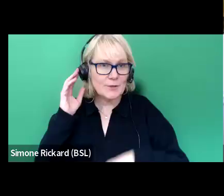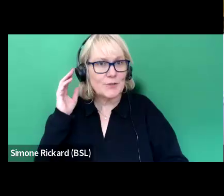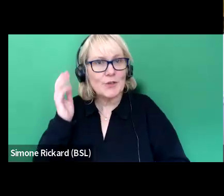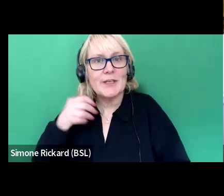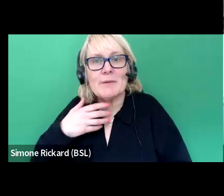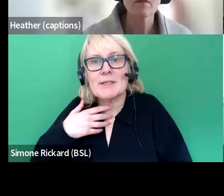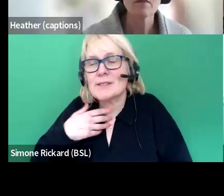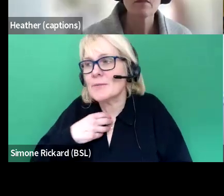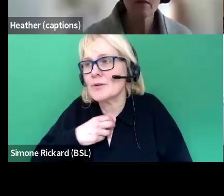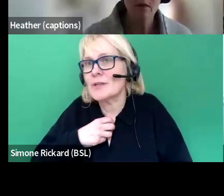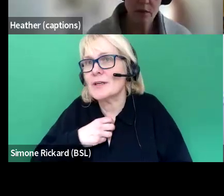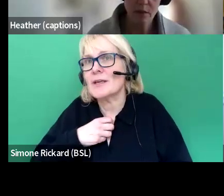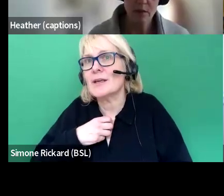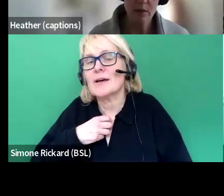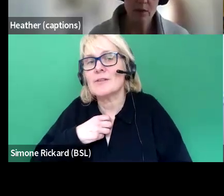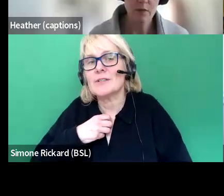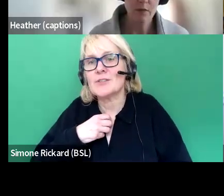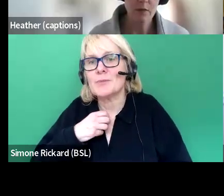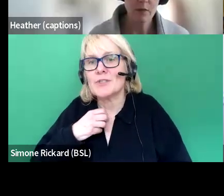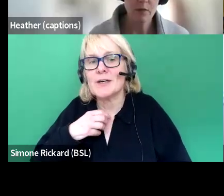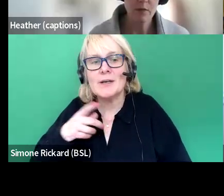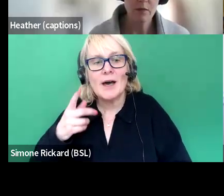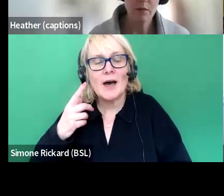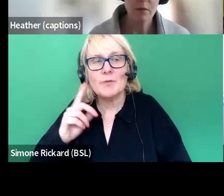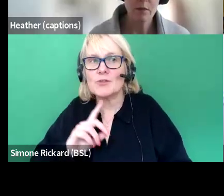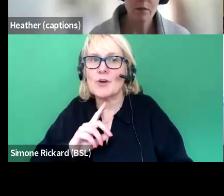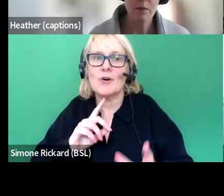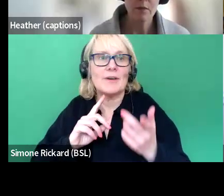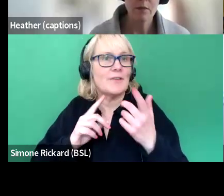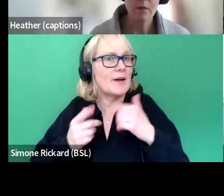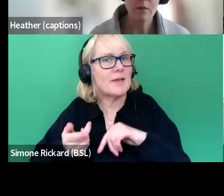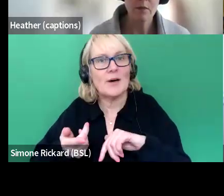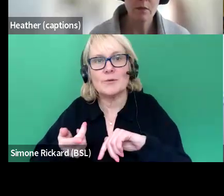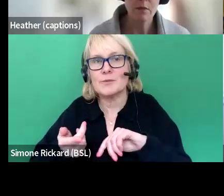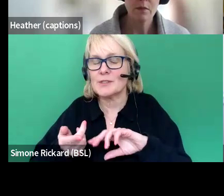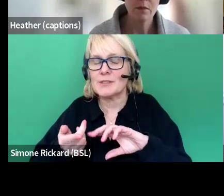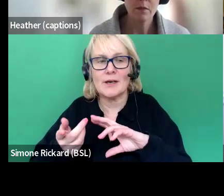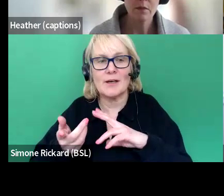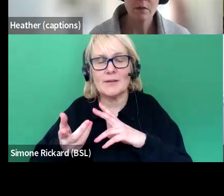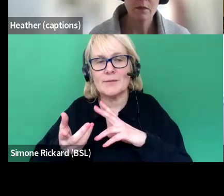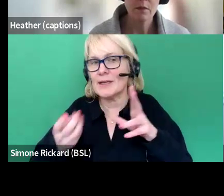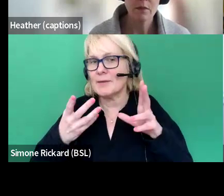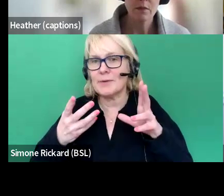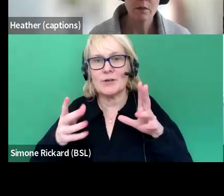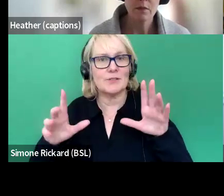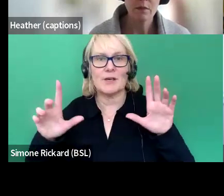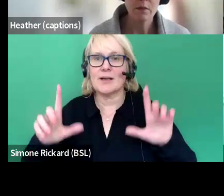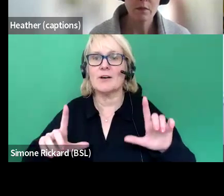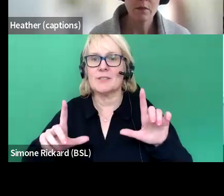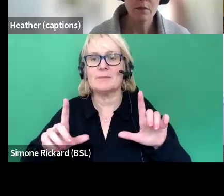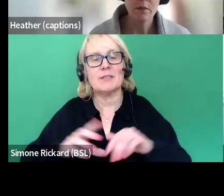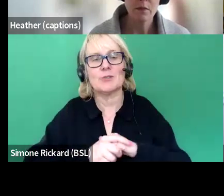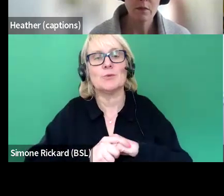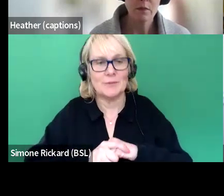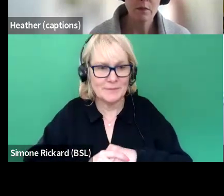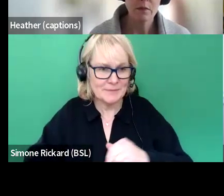Hi, I'm not sure if you can hear me. It's Simon, the other interpreter. Mhm. I'm not sure if I'm now lit because I